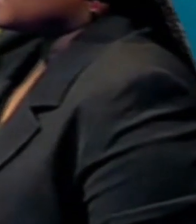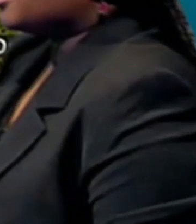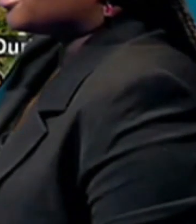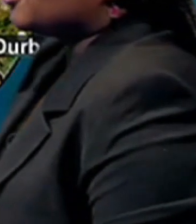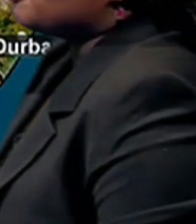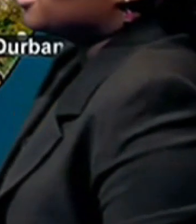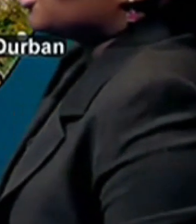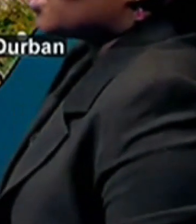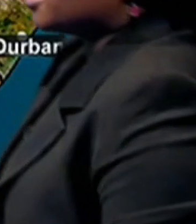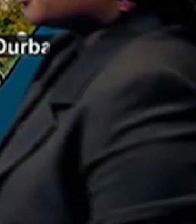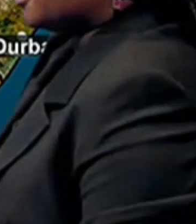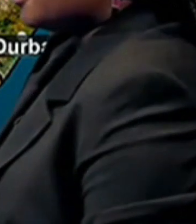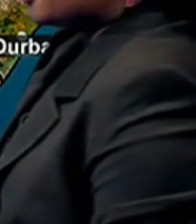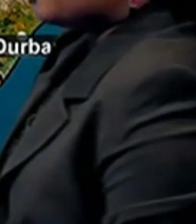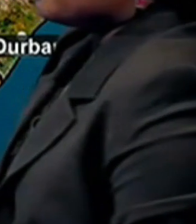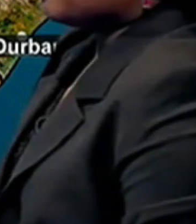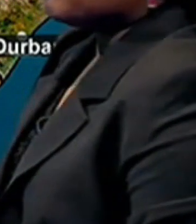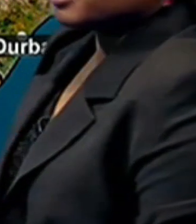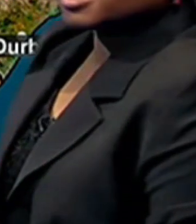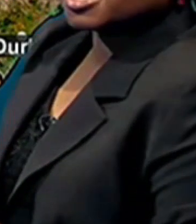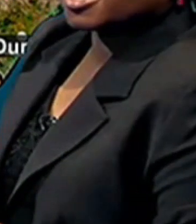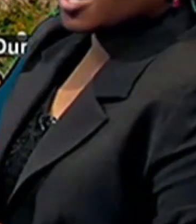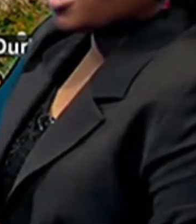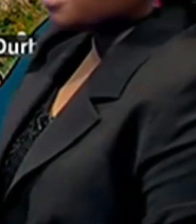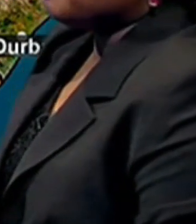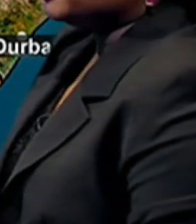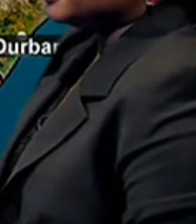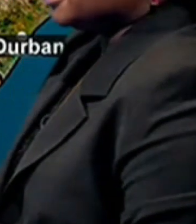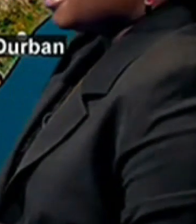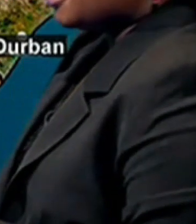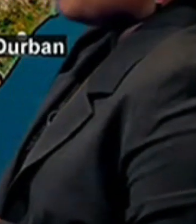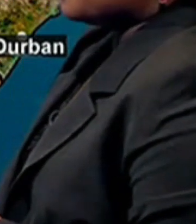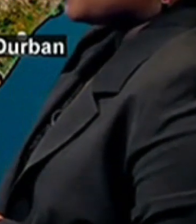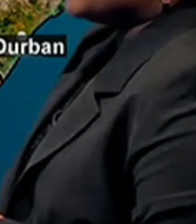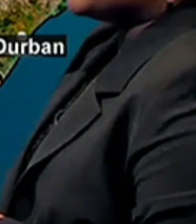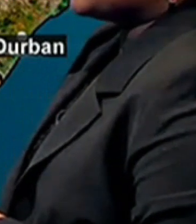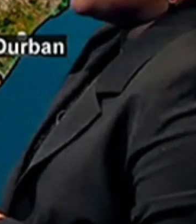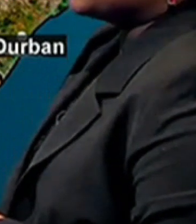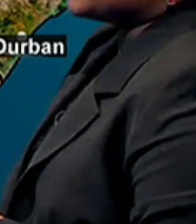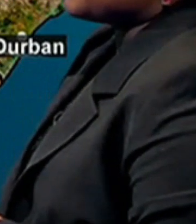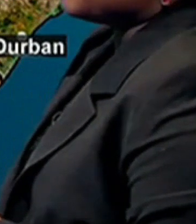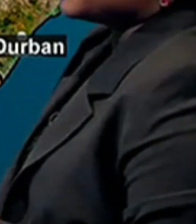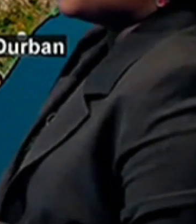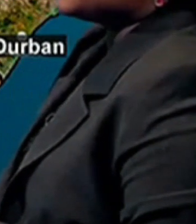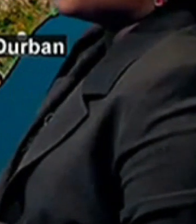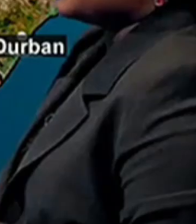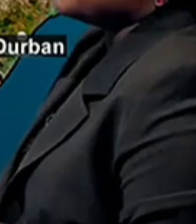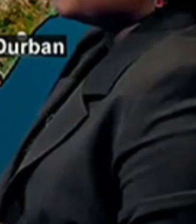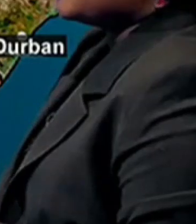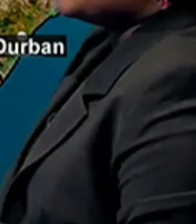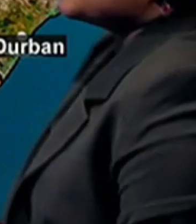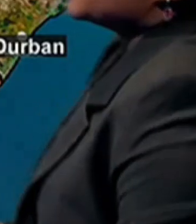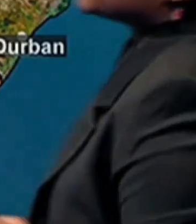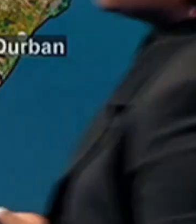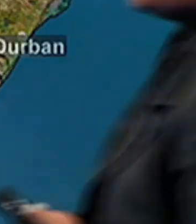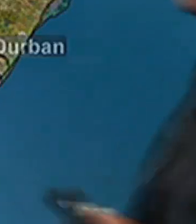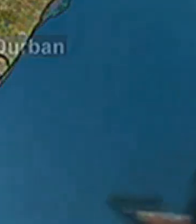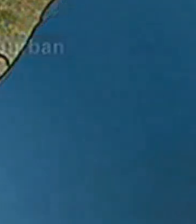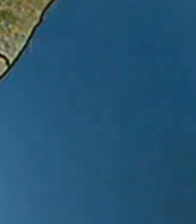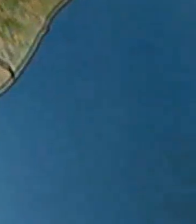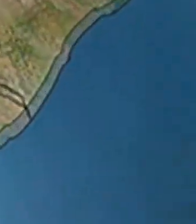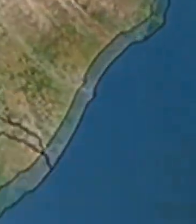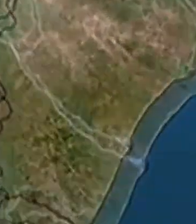le kgonagalo ya molelo wa naga ka kwa porofenseng ya ka kwa Upington ga mmogo le dikarolo dingwe tsa province ya Eastern Cape le Western Cape